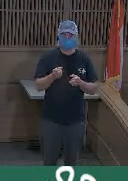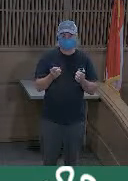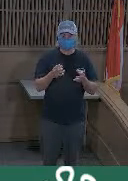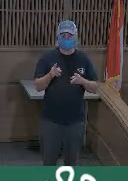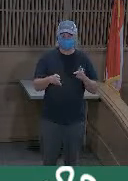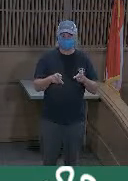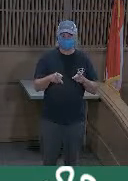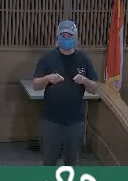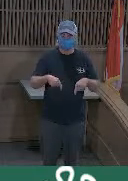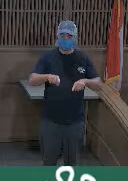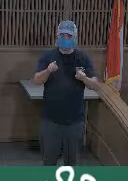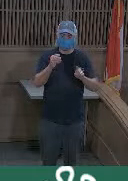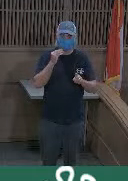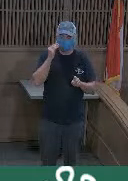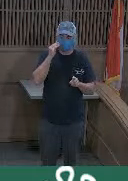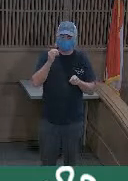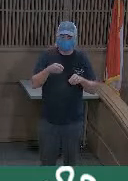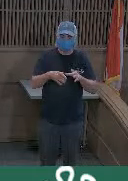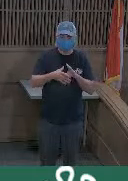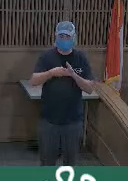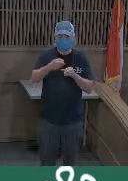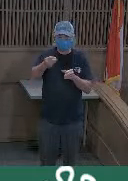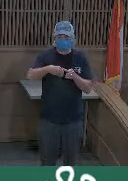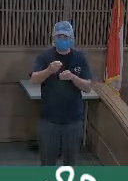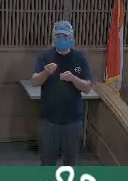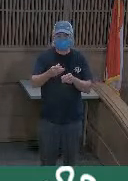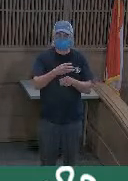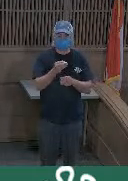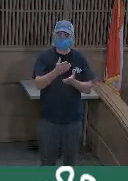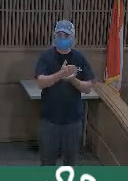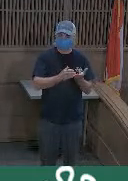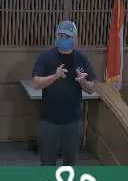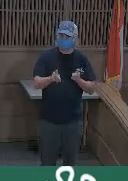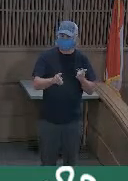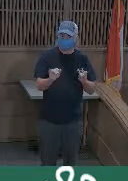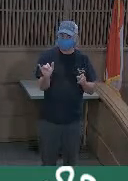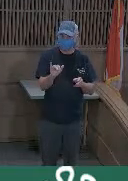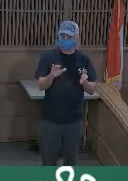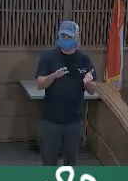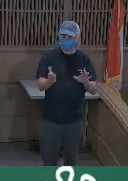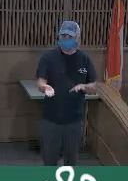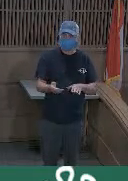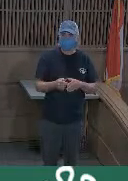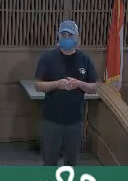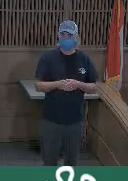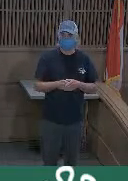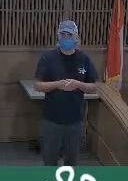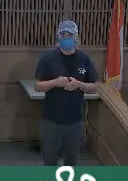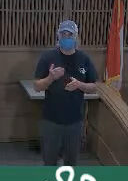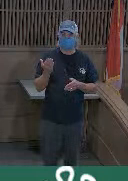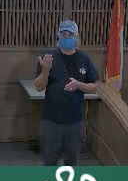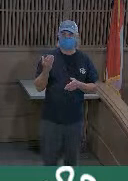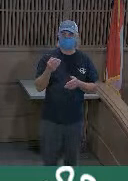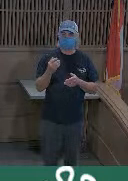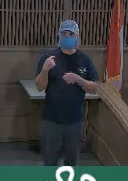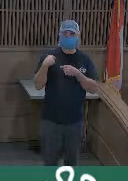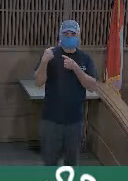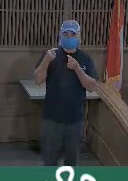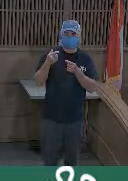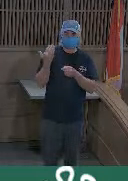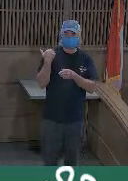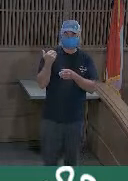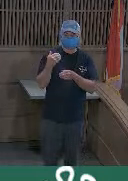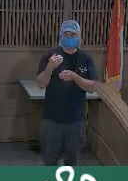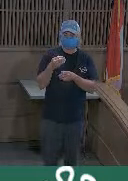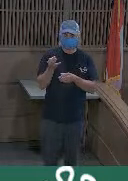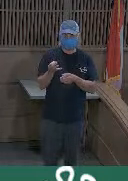patients, but unfortunately we also had a high number of deaths. Since last Friday, 17 patients have died, 17 of our COVID